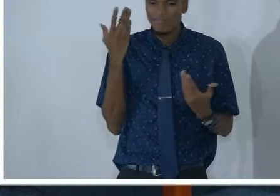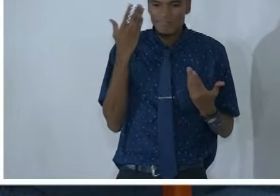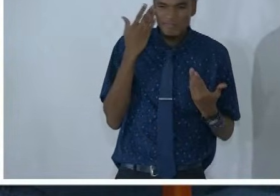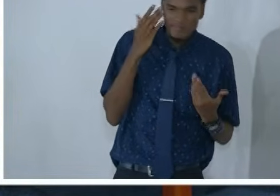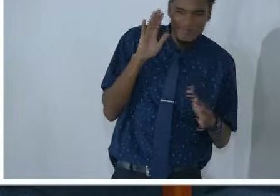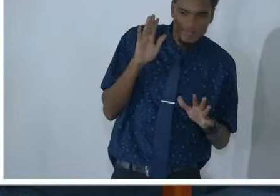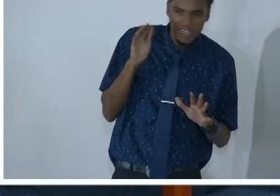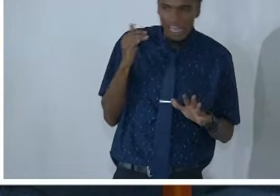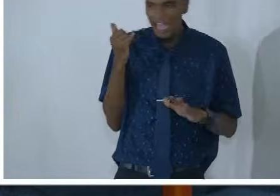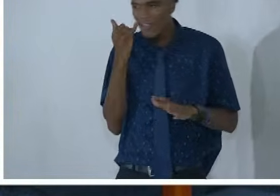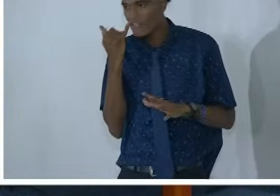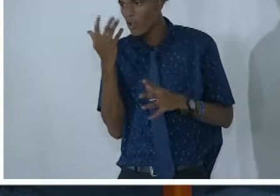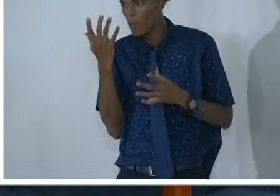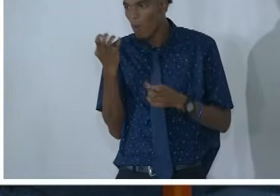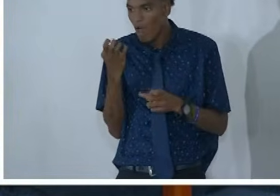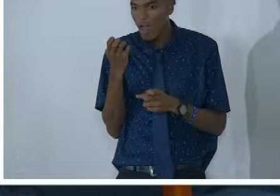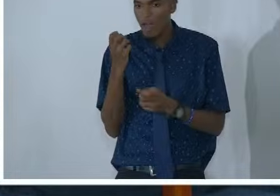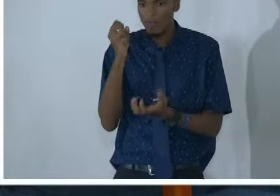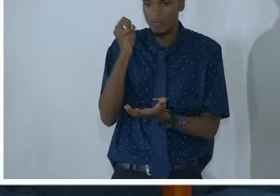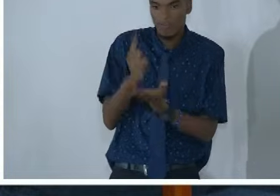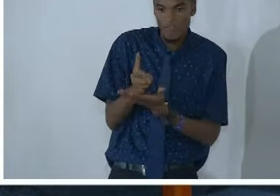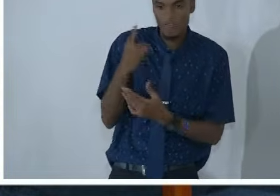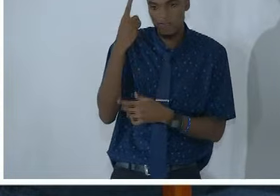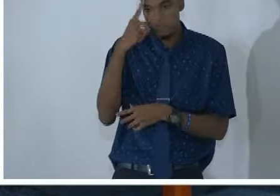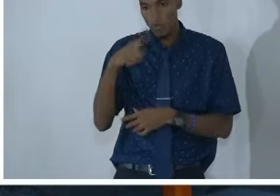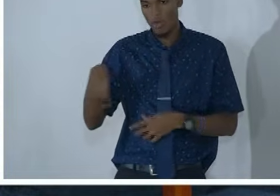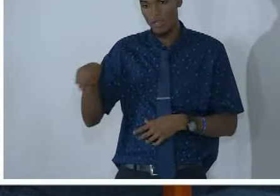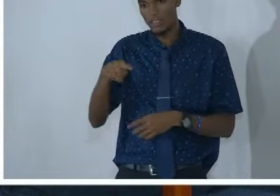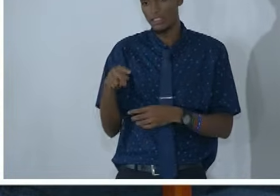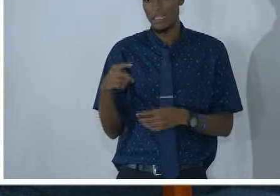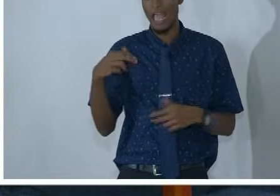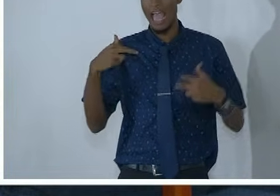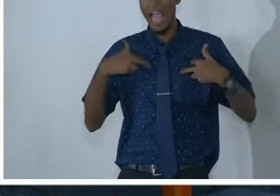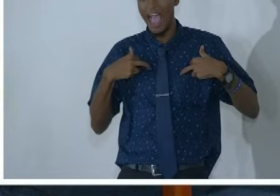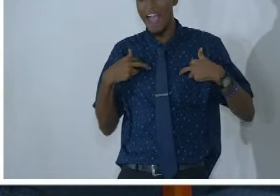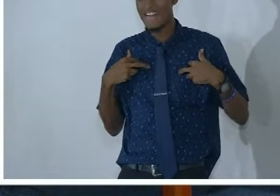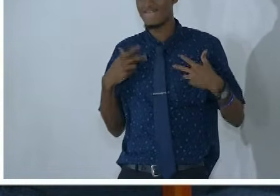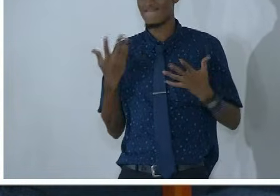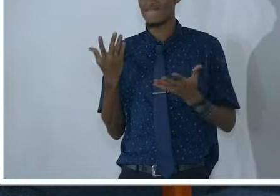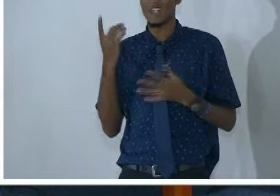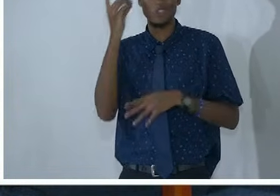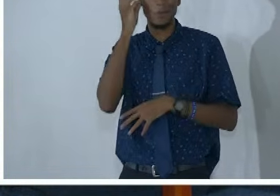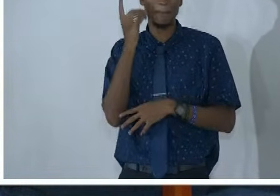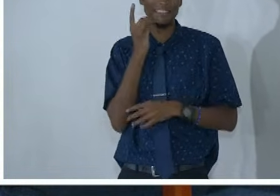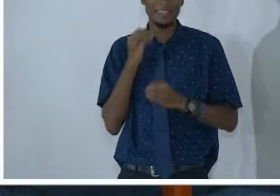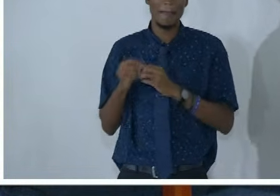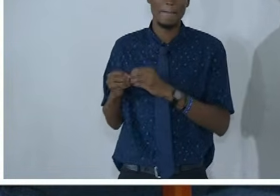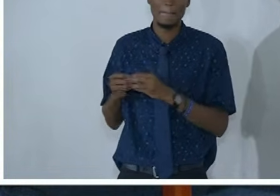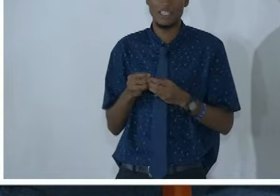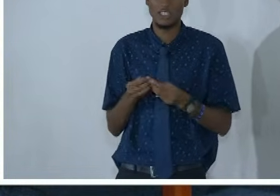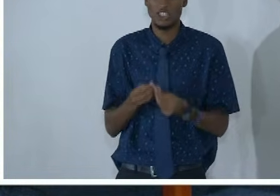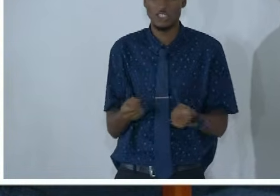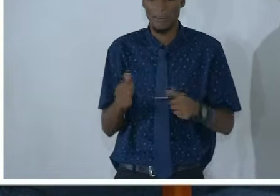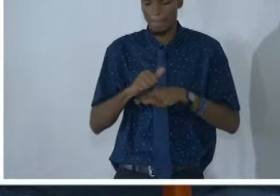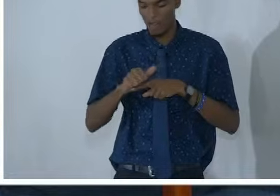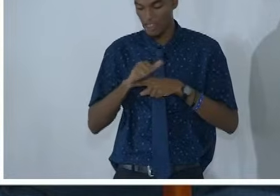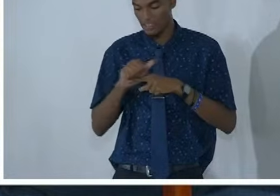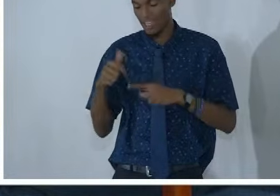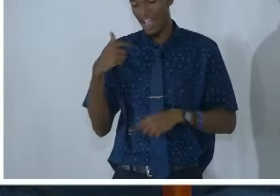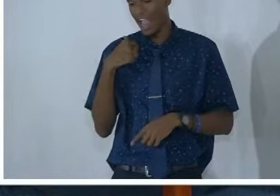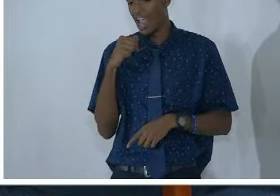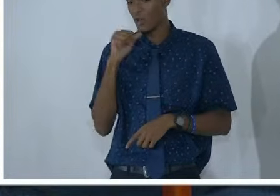of regulatory burden on domestic mediation practices. I think that would